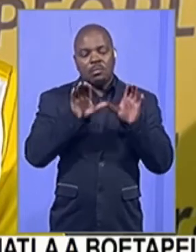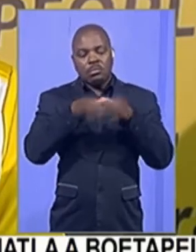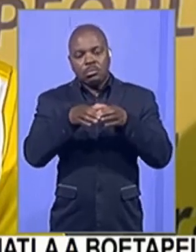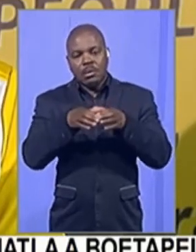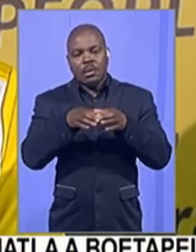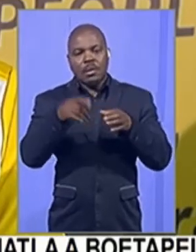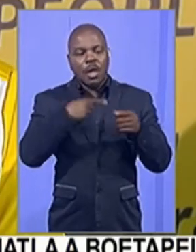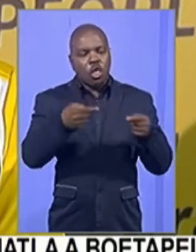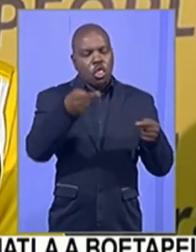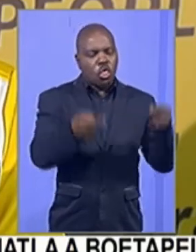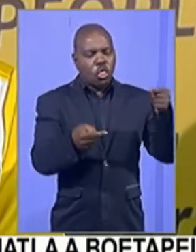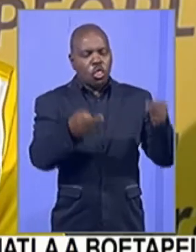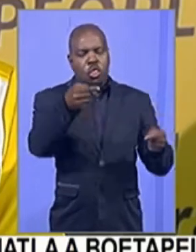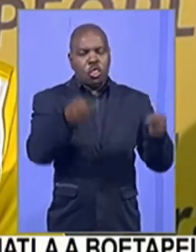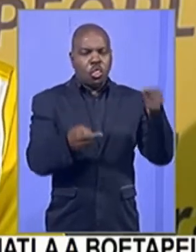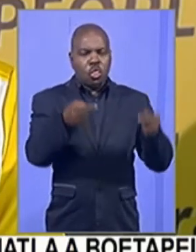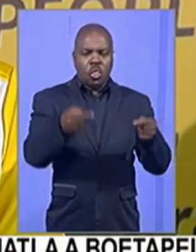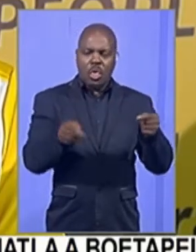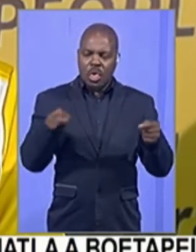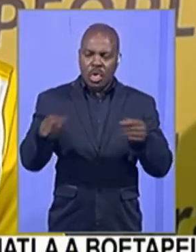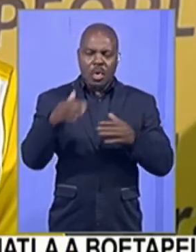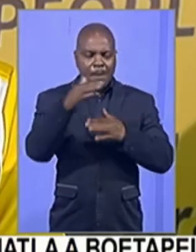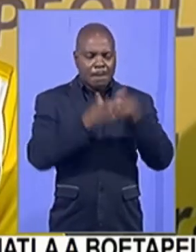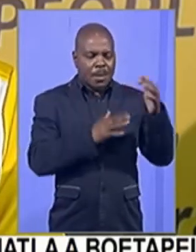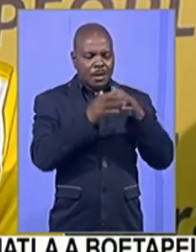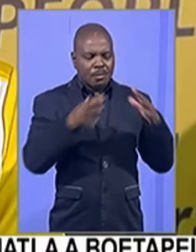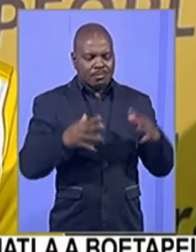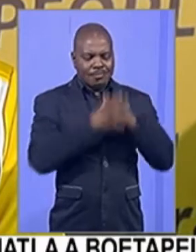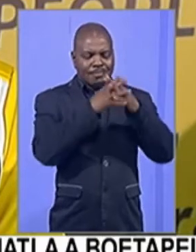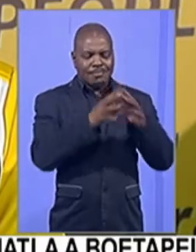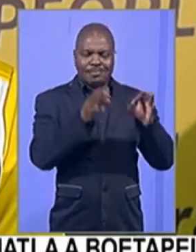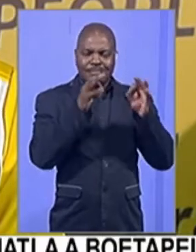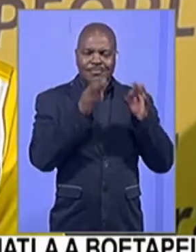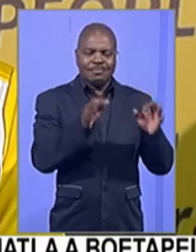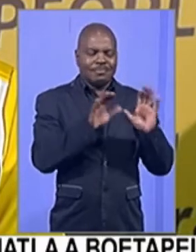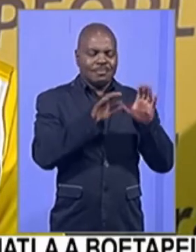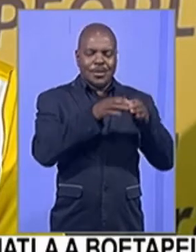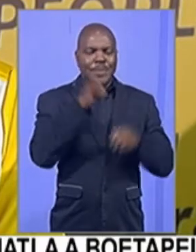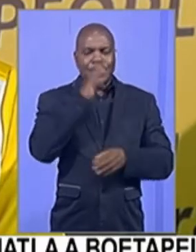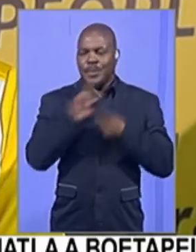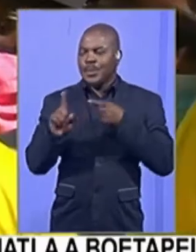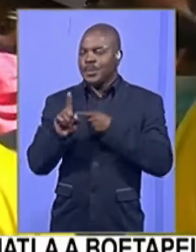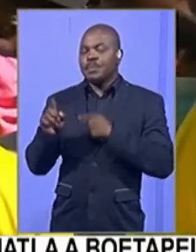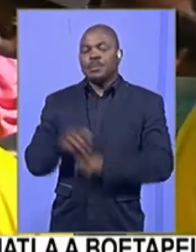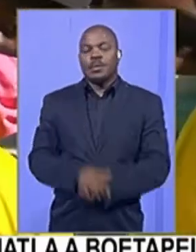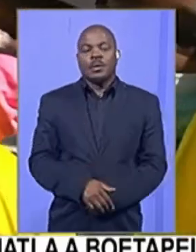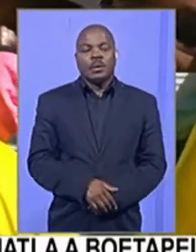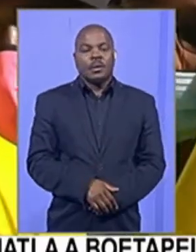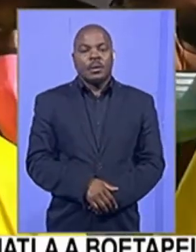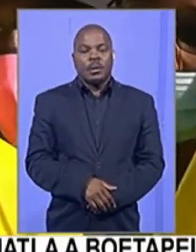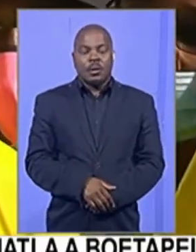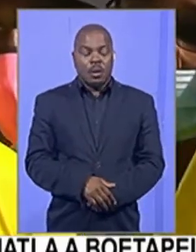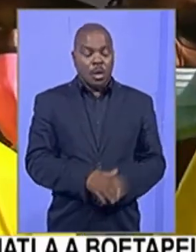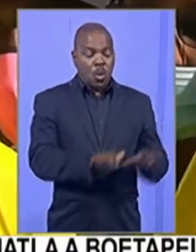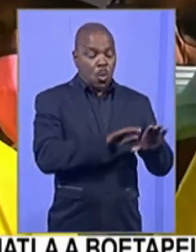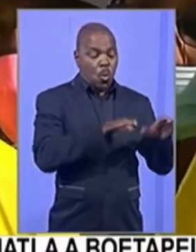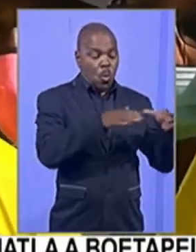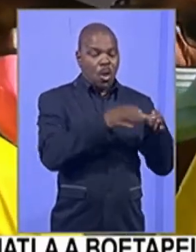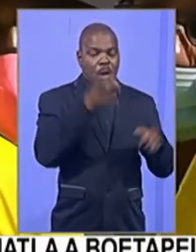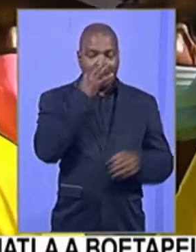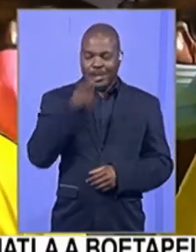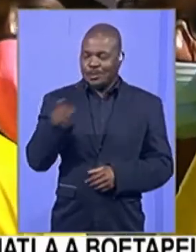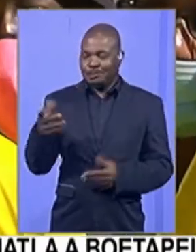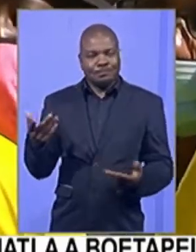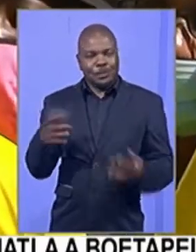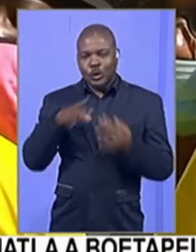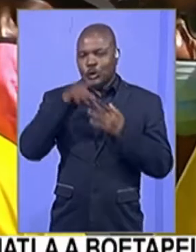against each other instead of building and uniting the party. Mokga ona o re Lekota ha sana